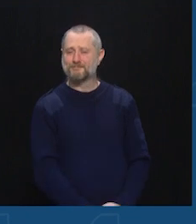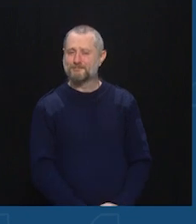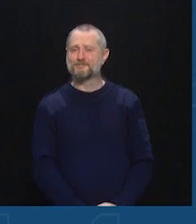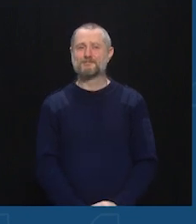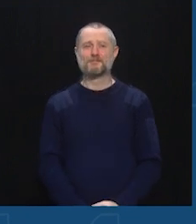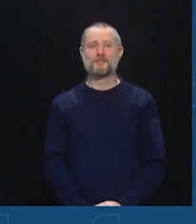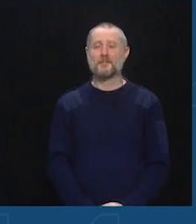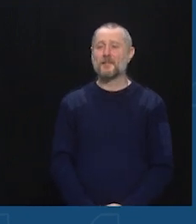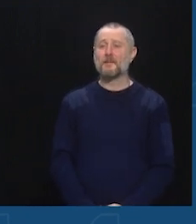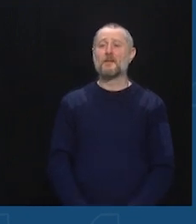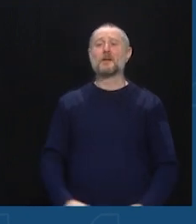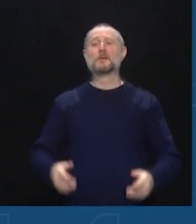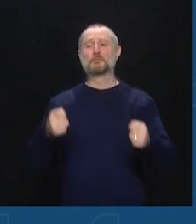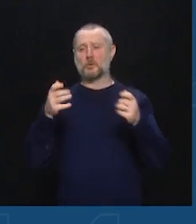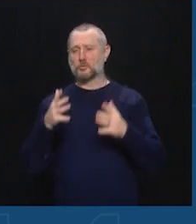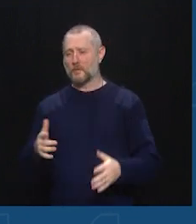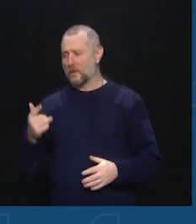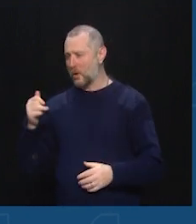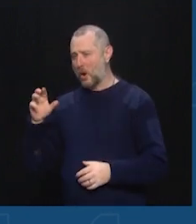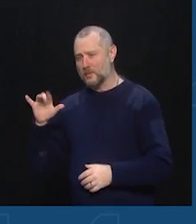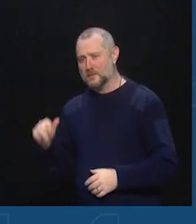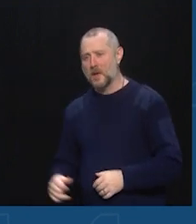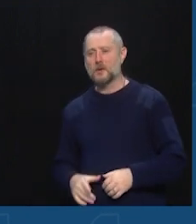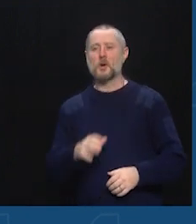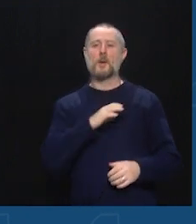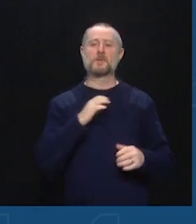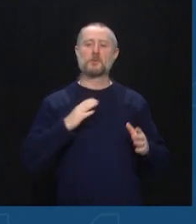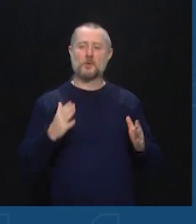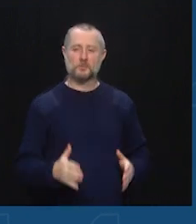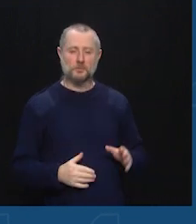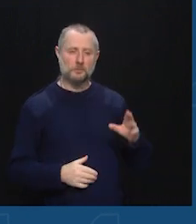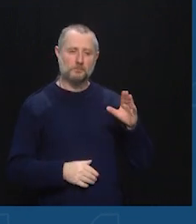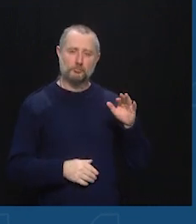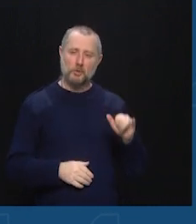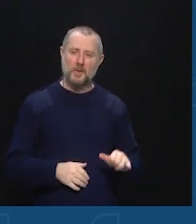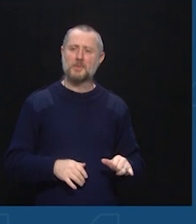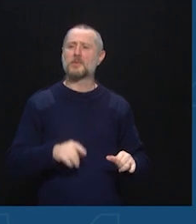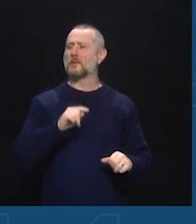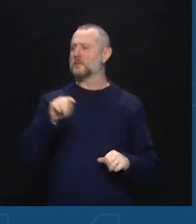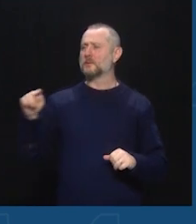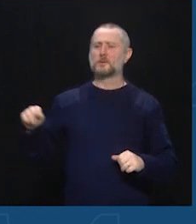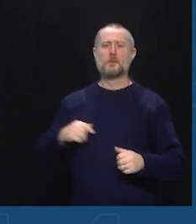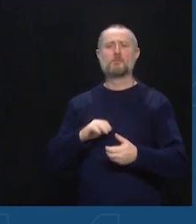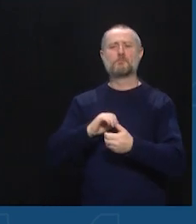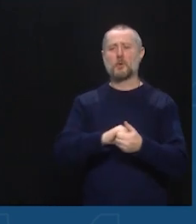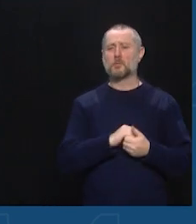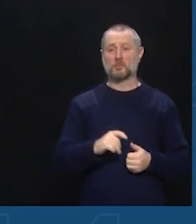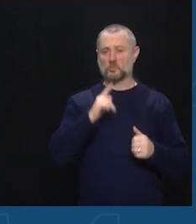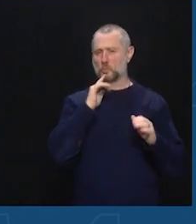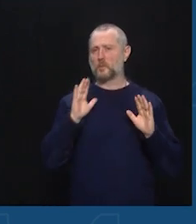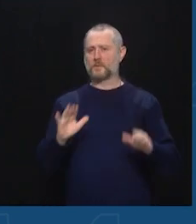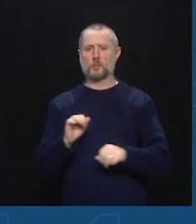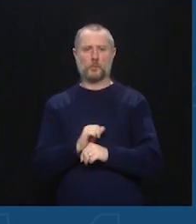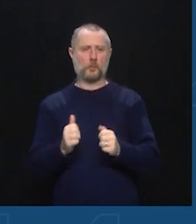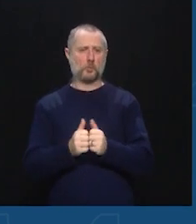Director Garcia, Commissioner Bray, all of our local partners here. It is great to be with you all this